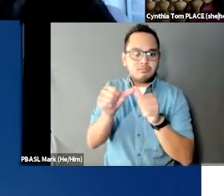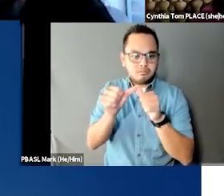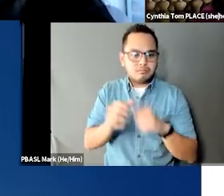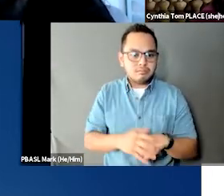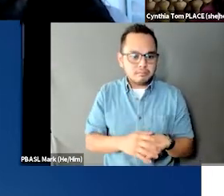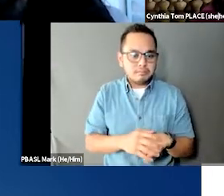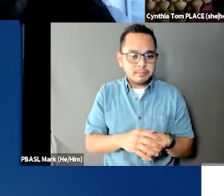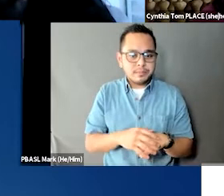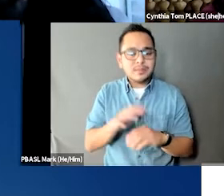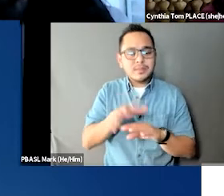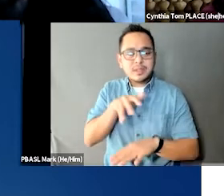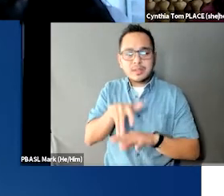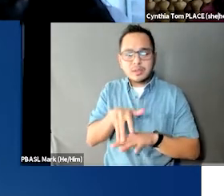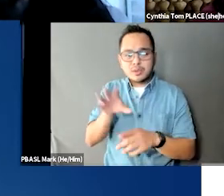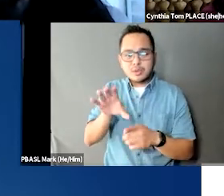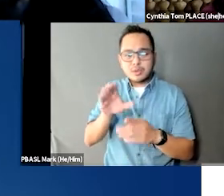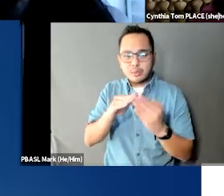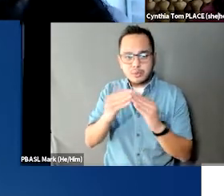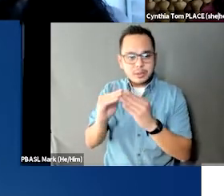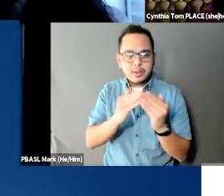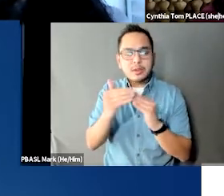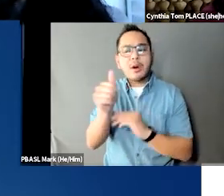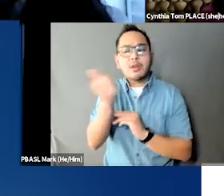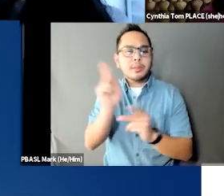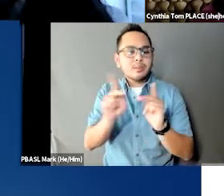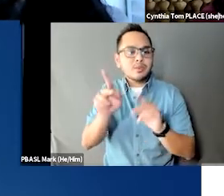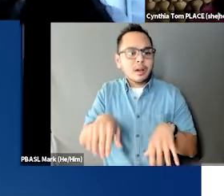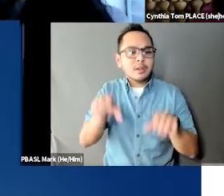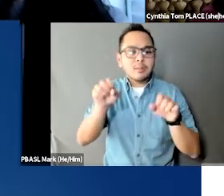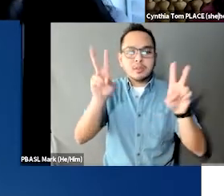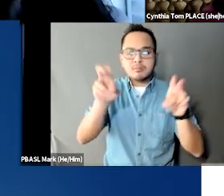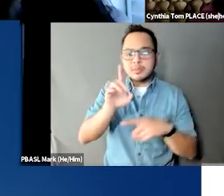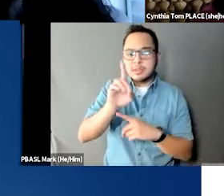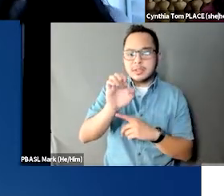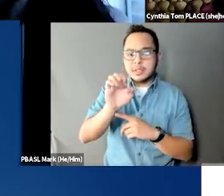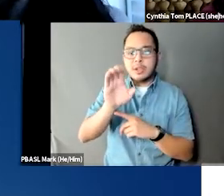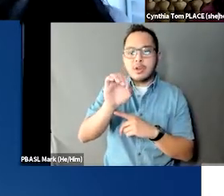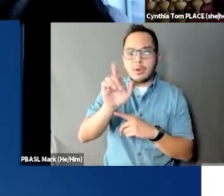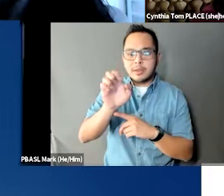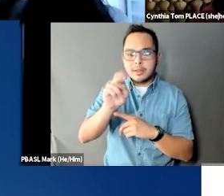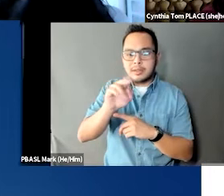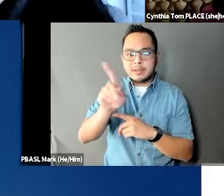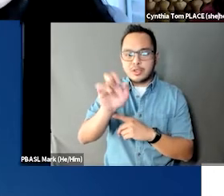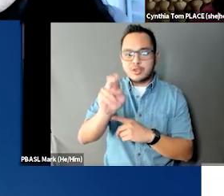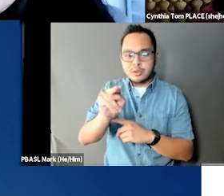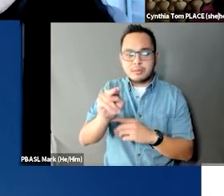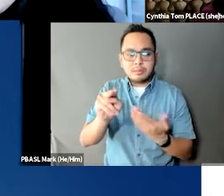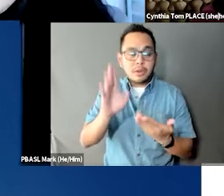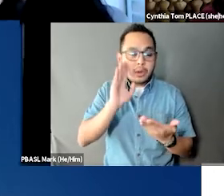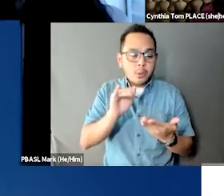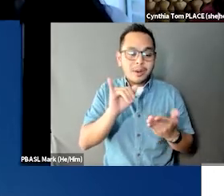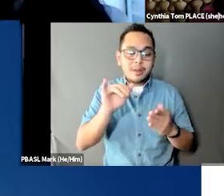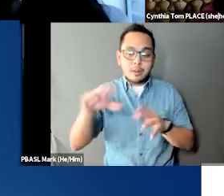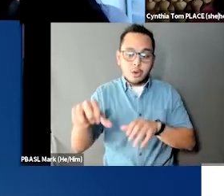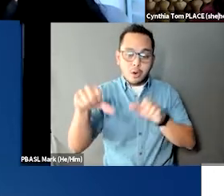So Indigenous communities and others have adopted a framework called decolonization, knowing that it is in the interest of the colonizer